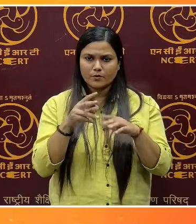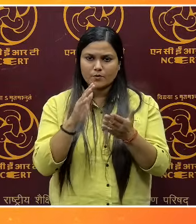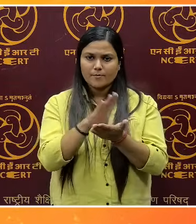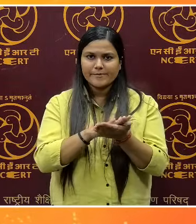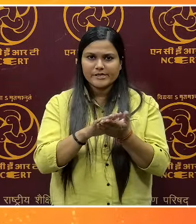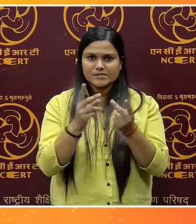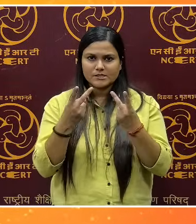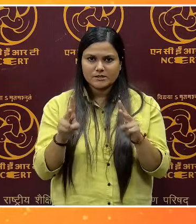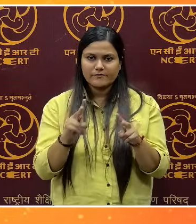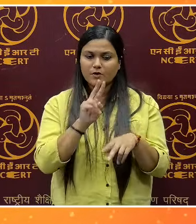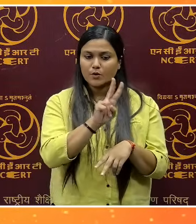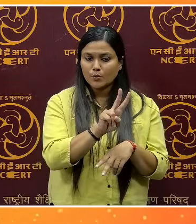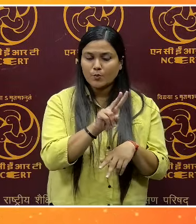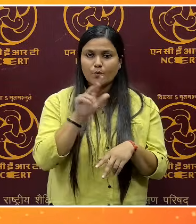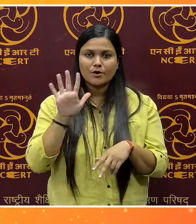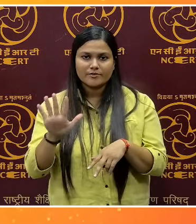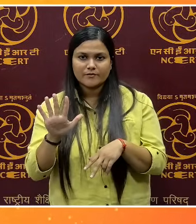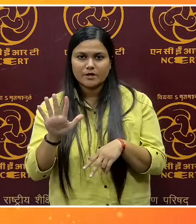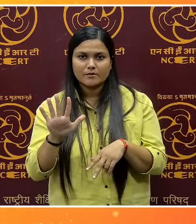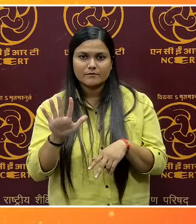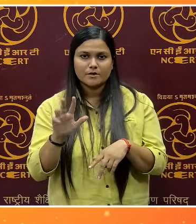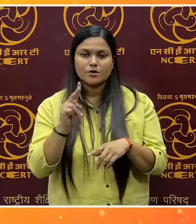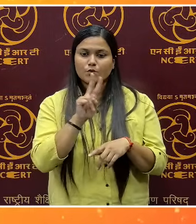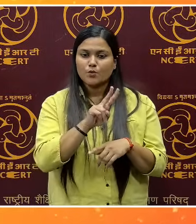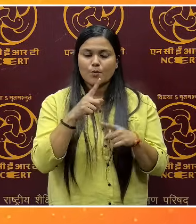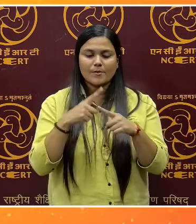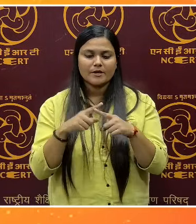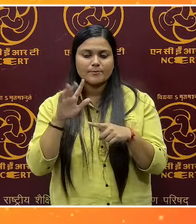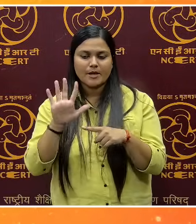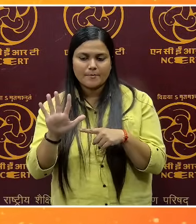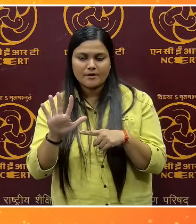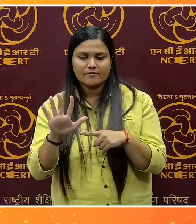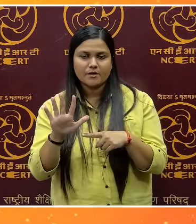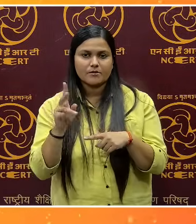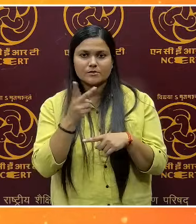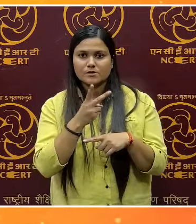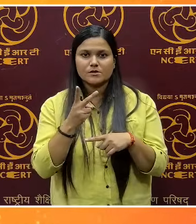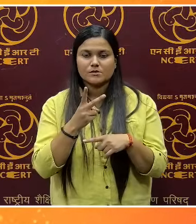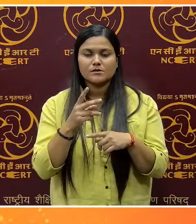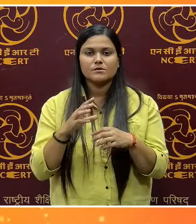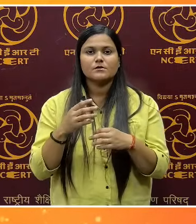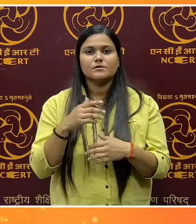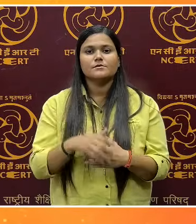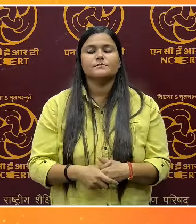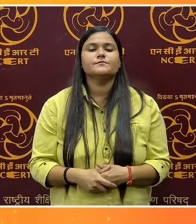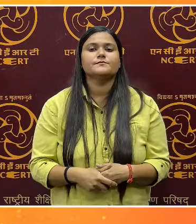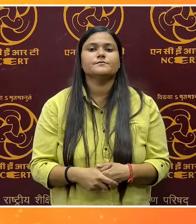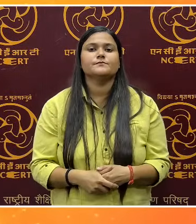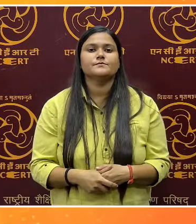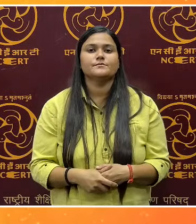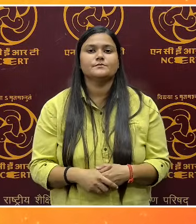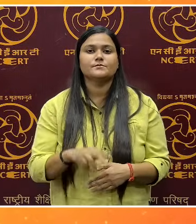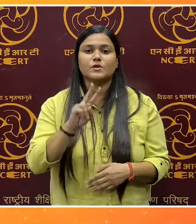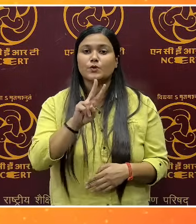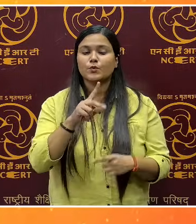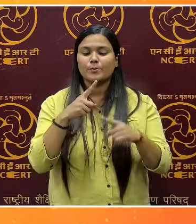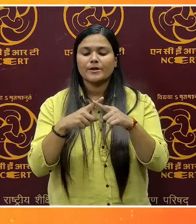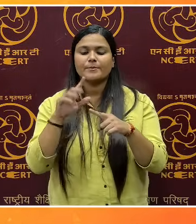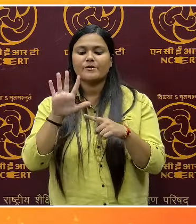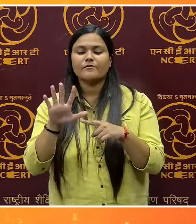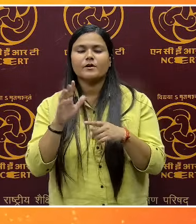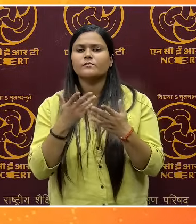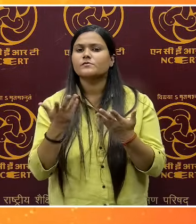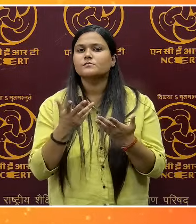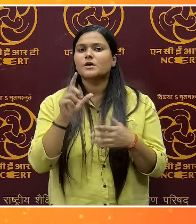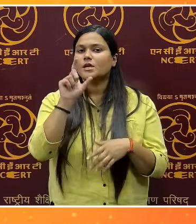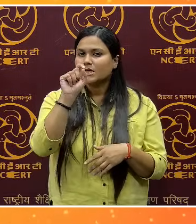can do? I can multiply 2 with 5 and take the common power, that is 5. Okay. So 2 into 5 is 10 children, Yes.